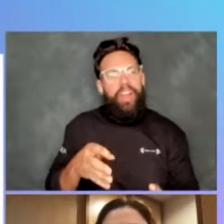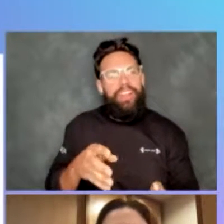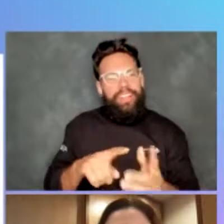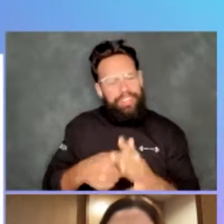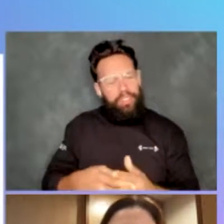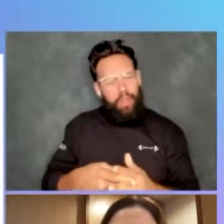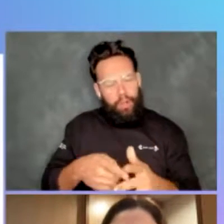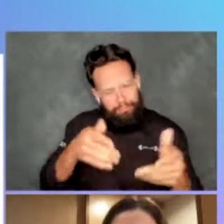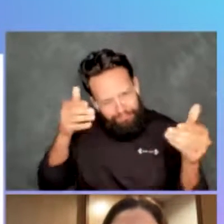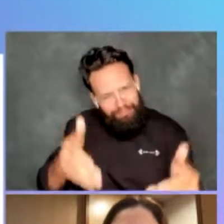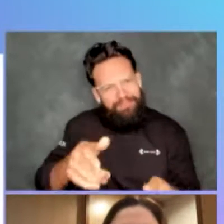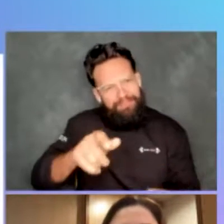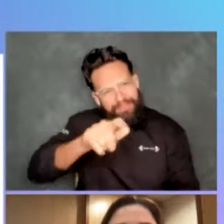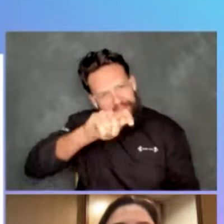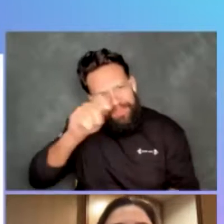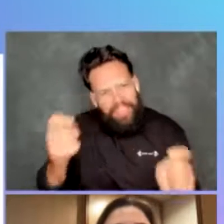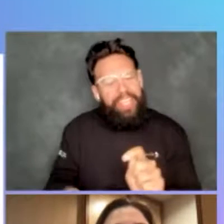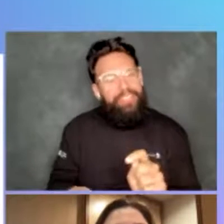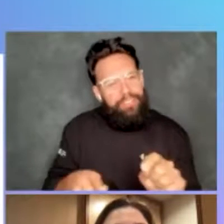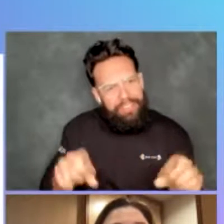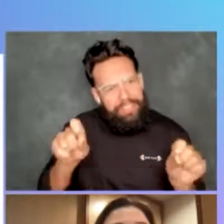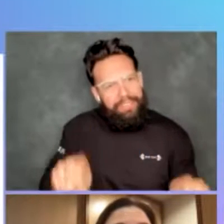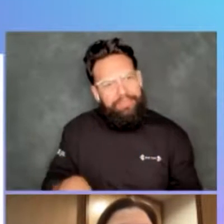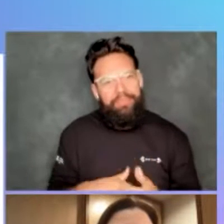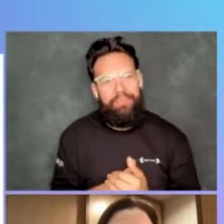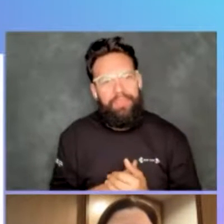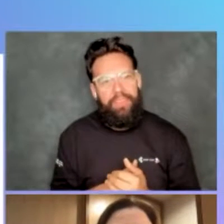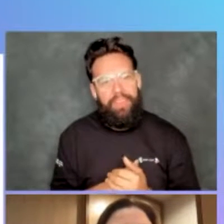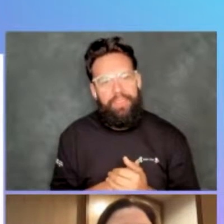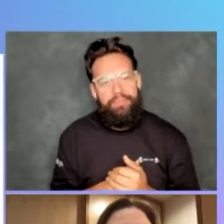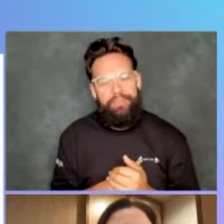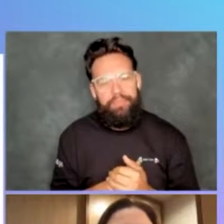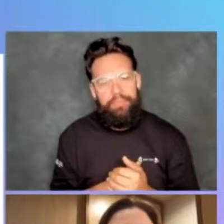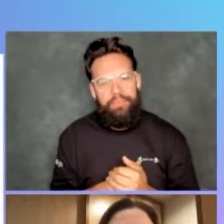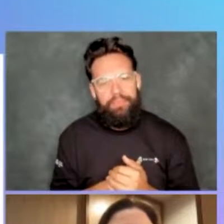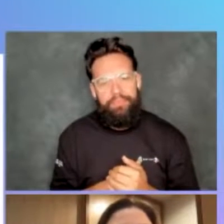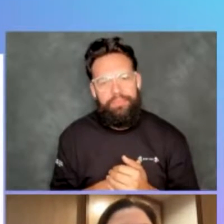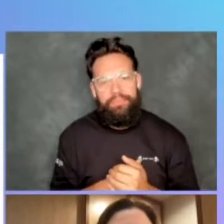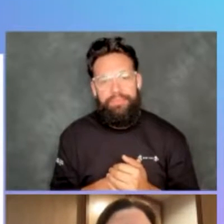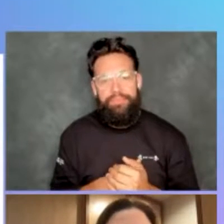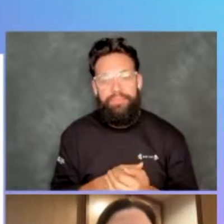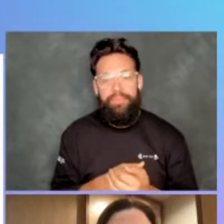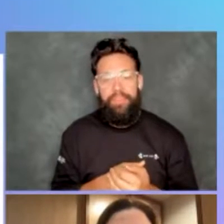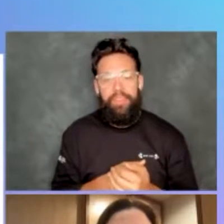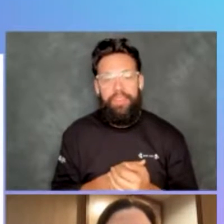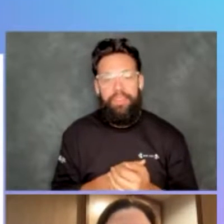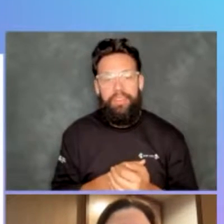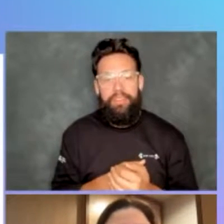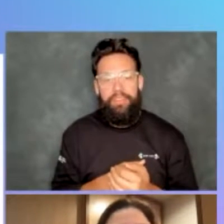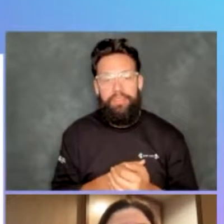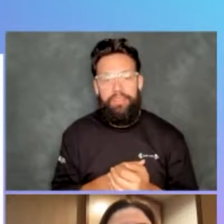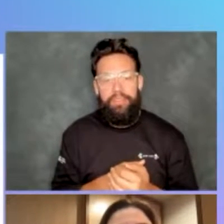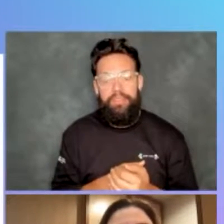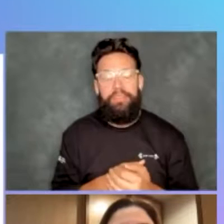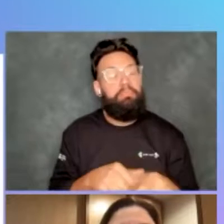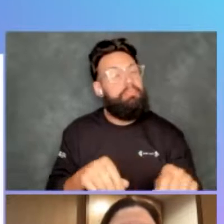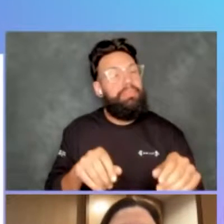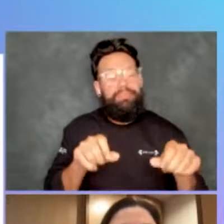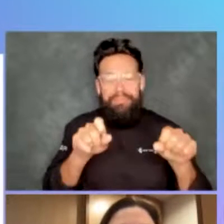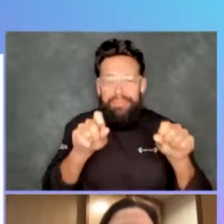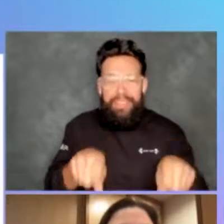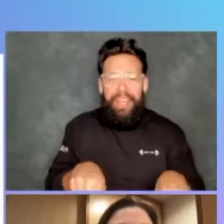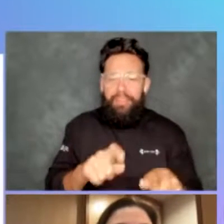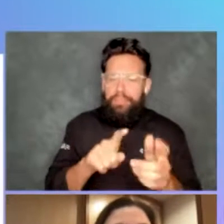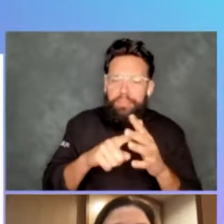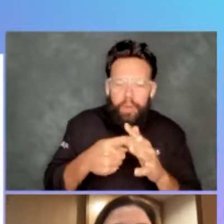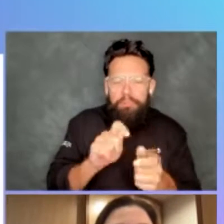like accessibility is a long way away. But that's not the case. You can actually start really, really small. You can